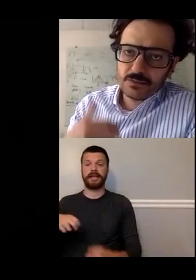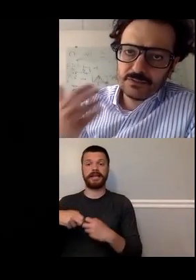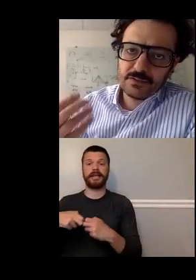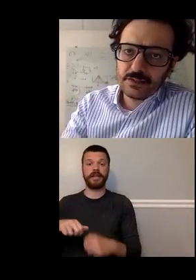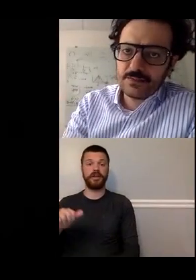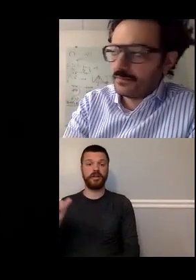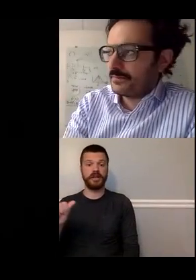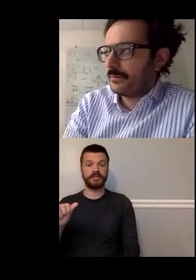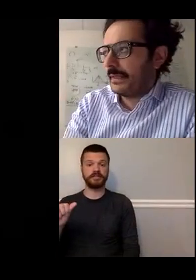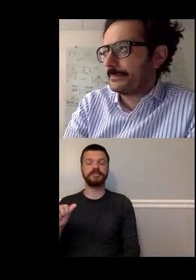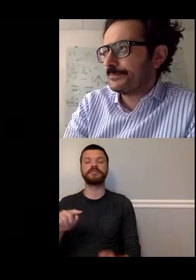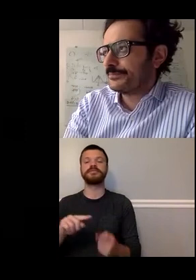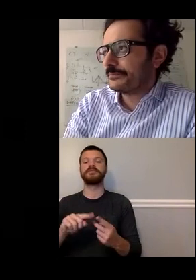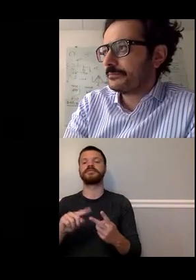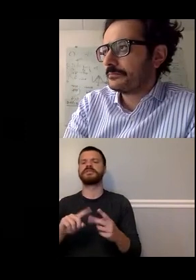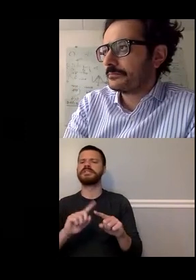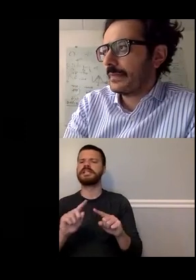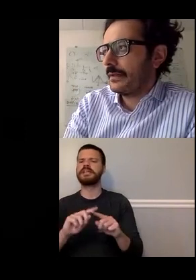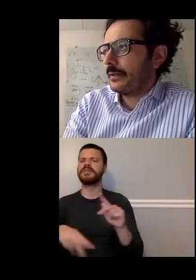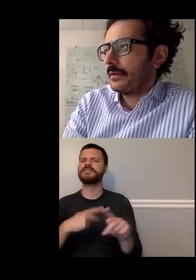neuralgia, so different types of pain.